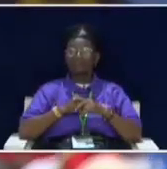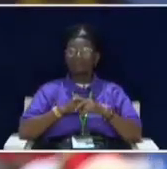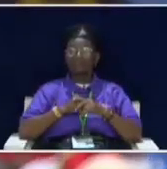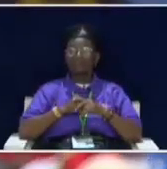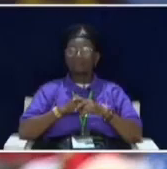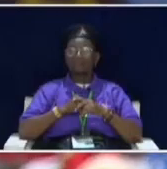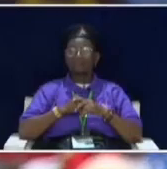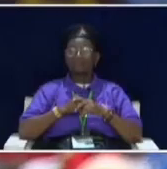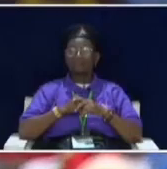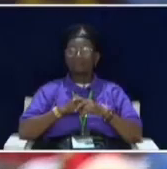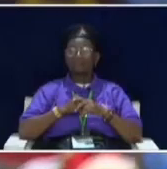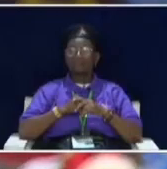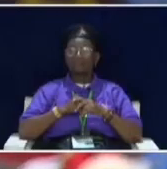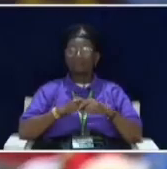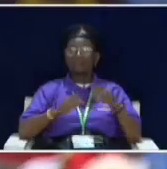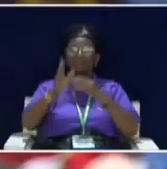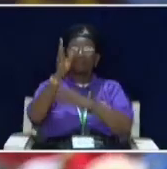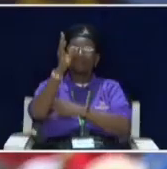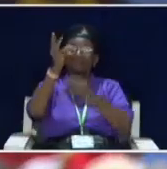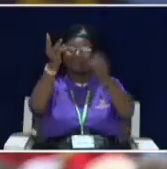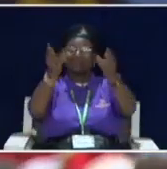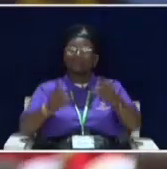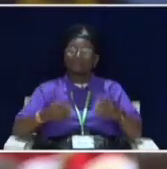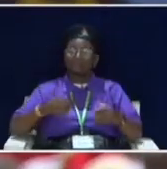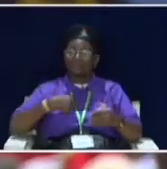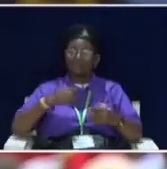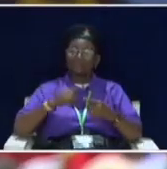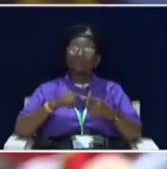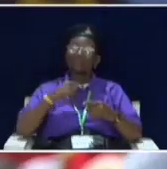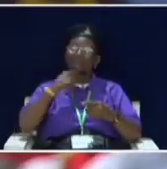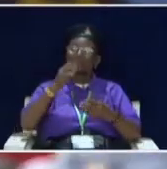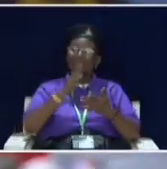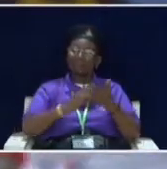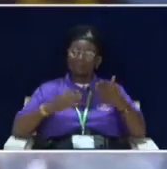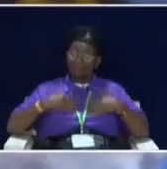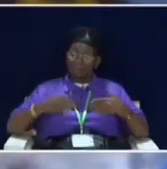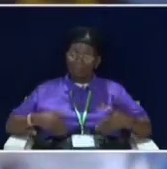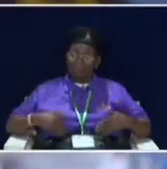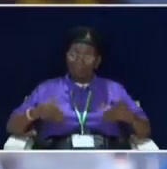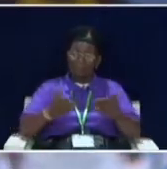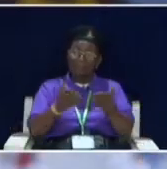Lord wants me to tell somebody here tonight,